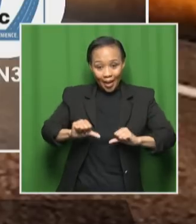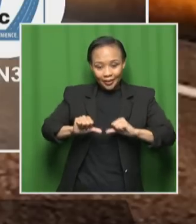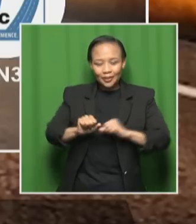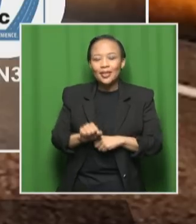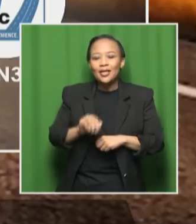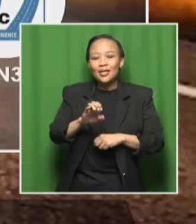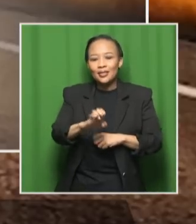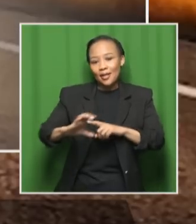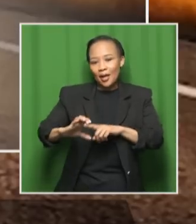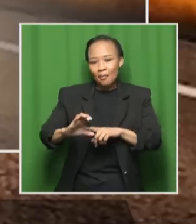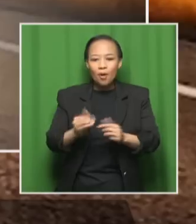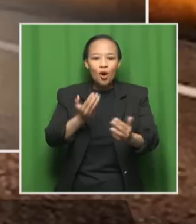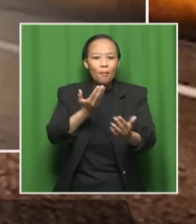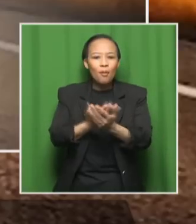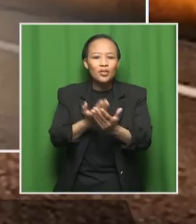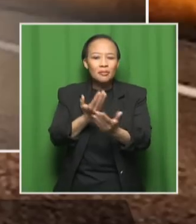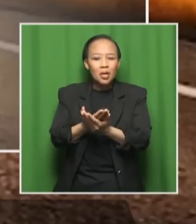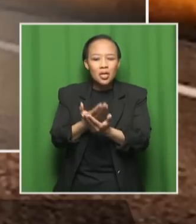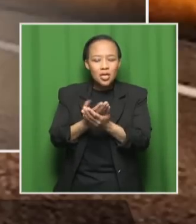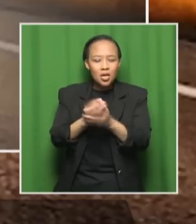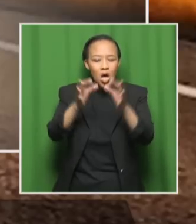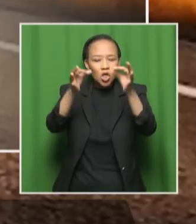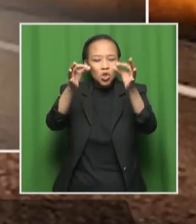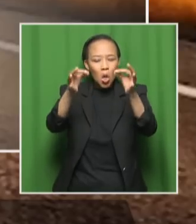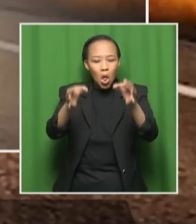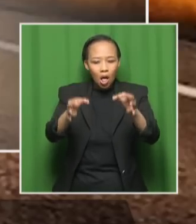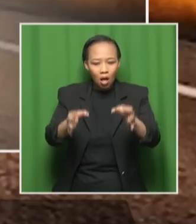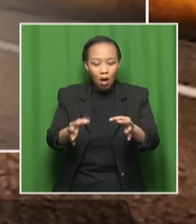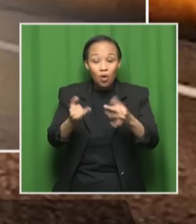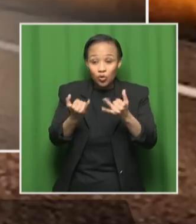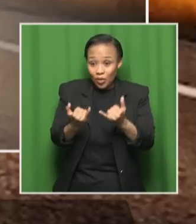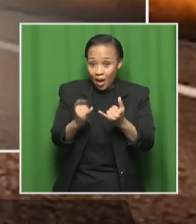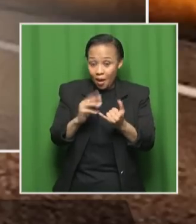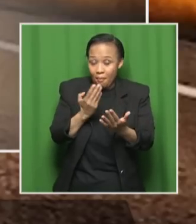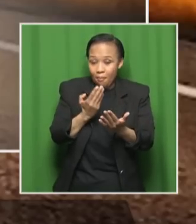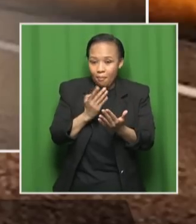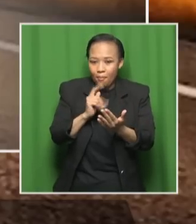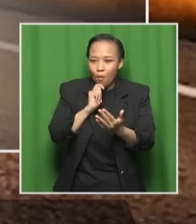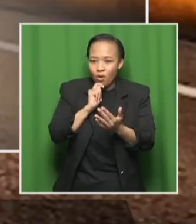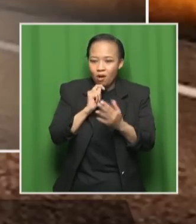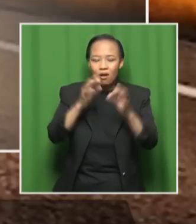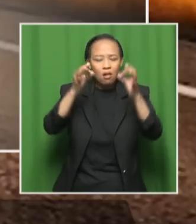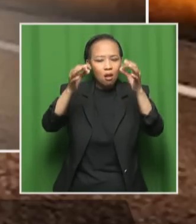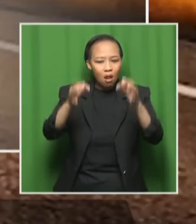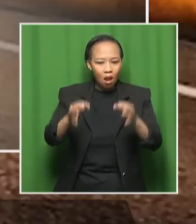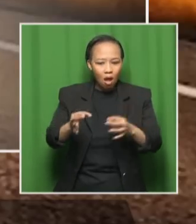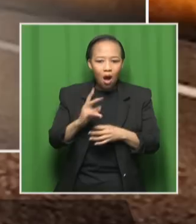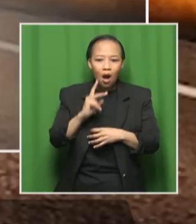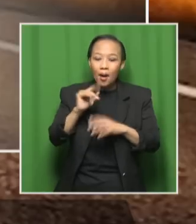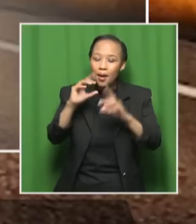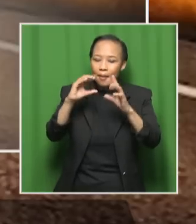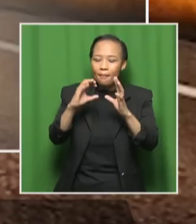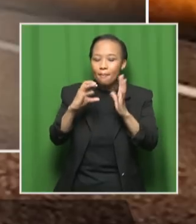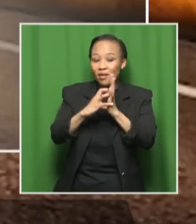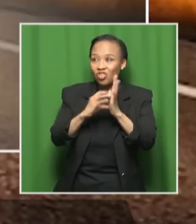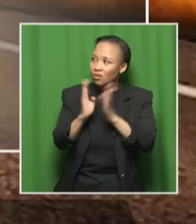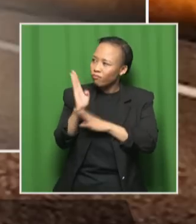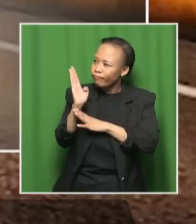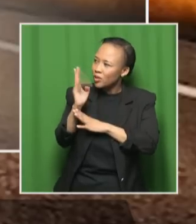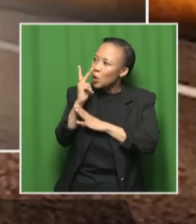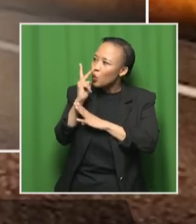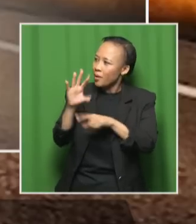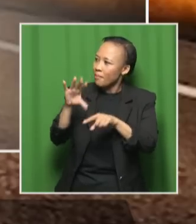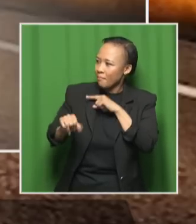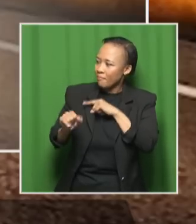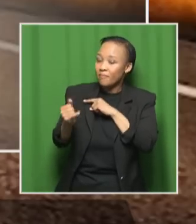worry about a possibility of snow. It's factual. It is snowing this morning, and it is quite heavy. These are the first pictures that we're getting in of the look around